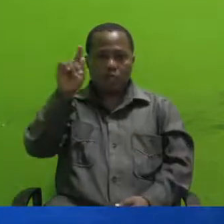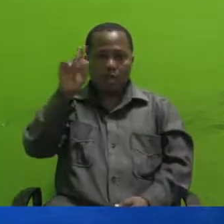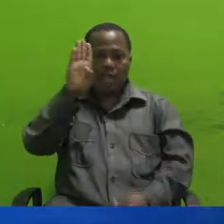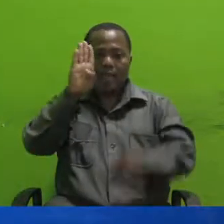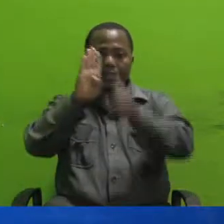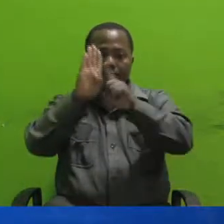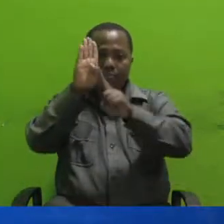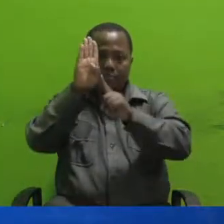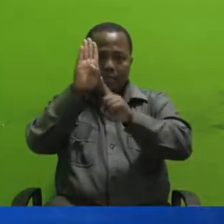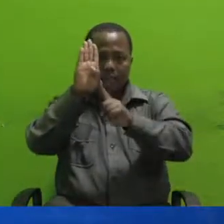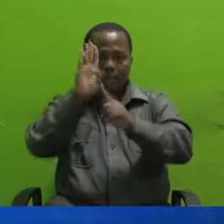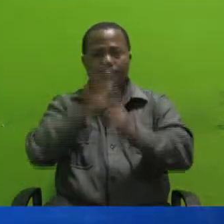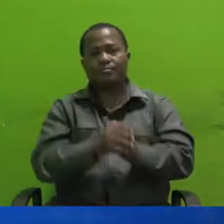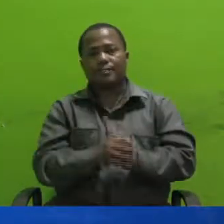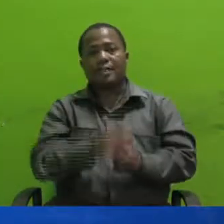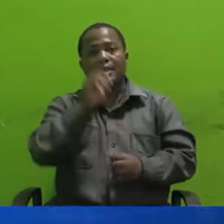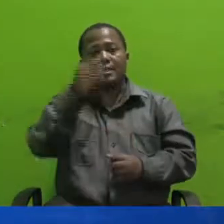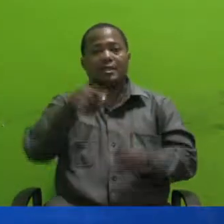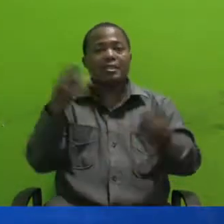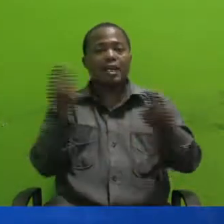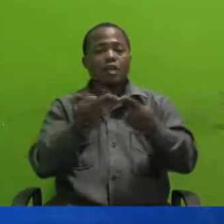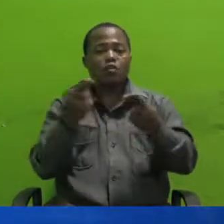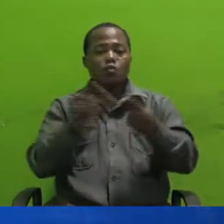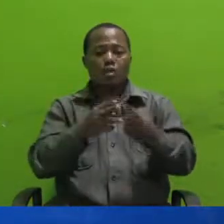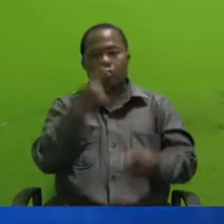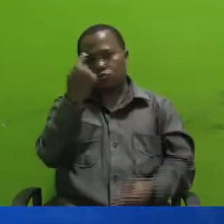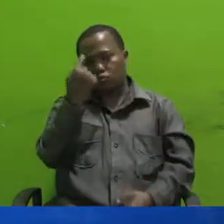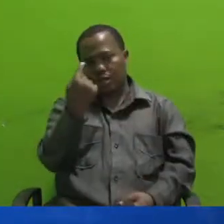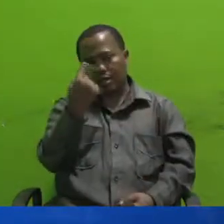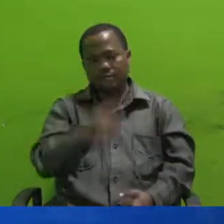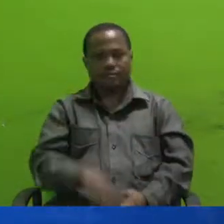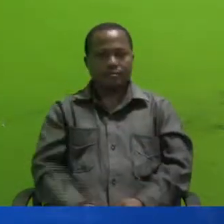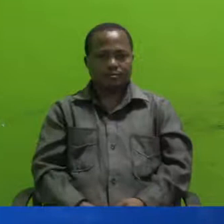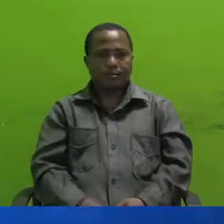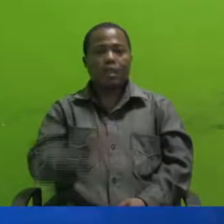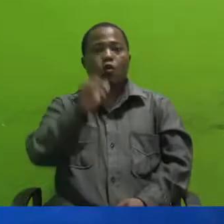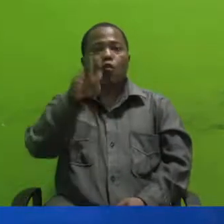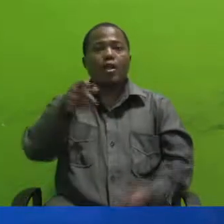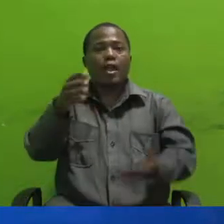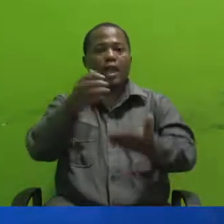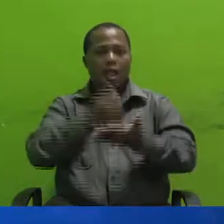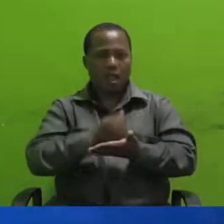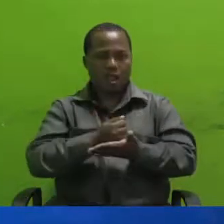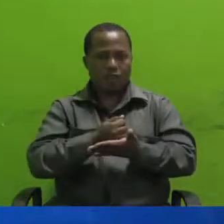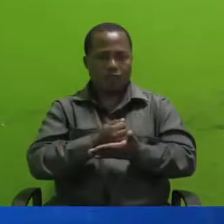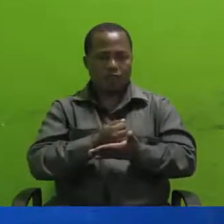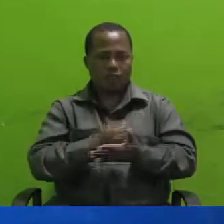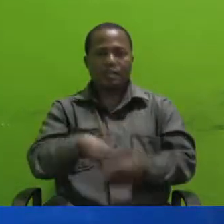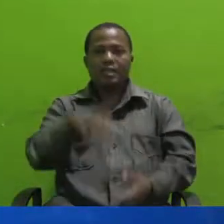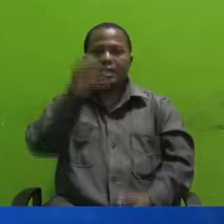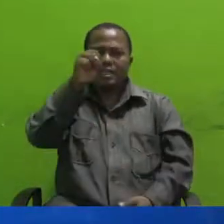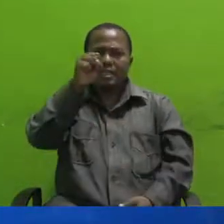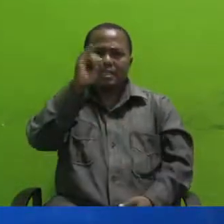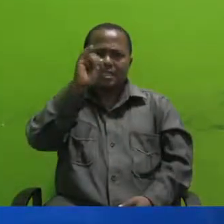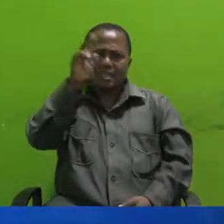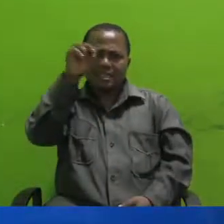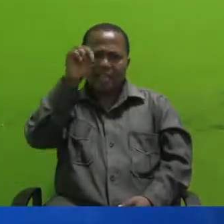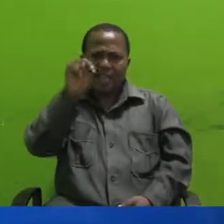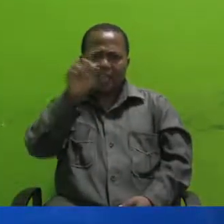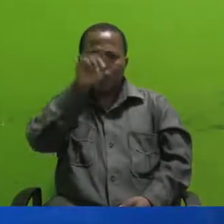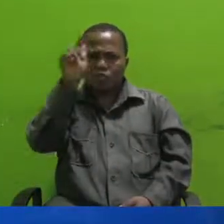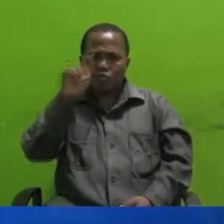squared beta, this is equal to 1. We have, so the sine